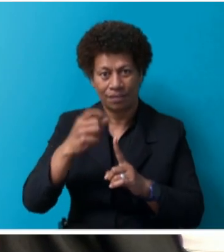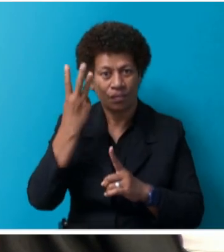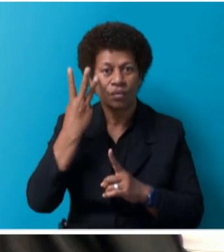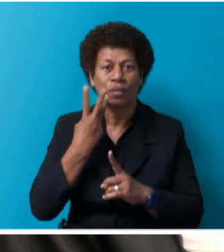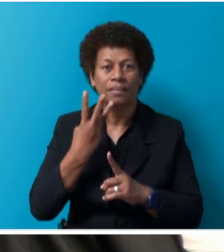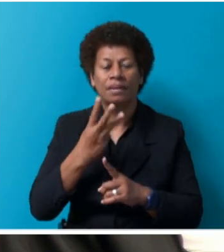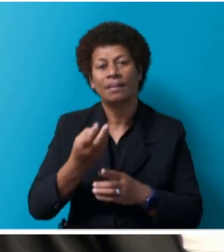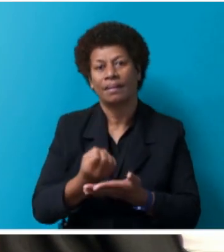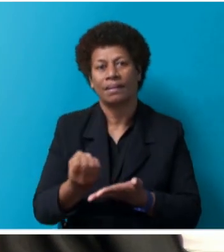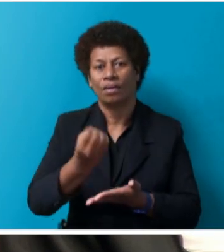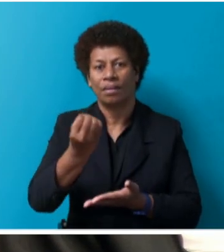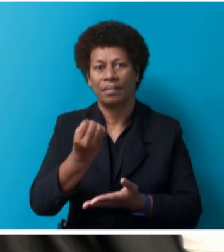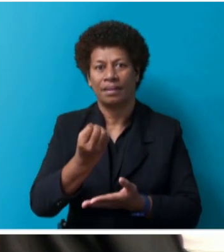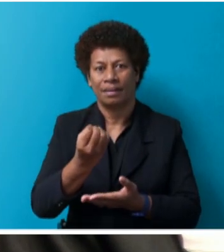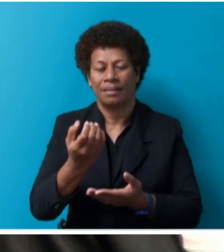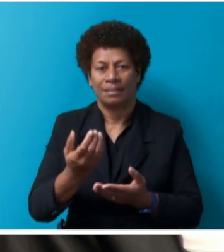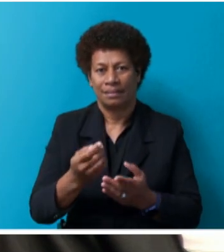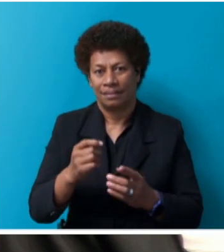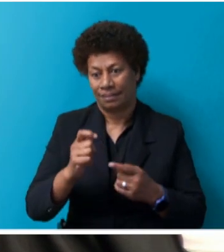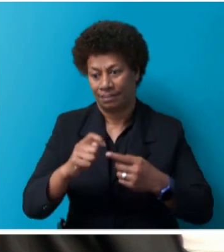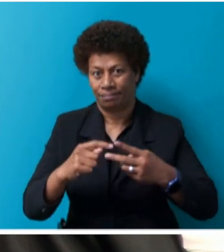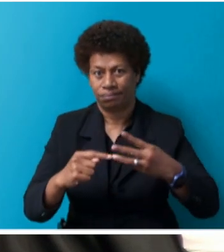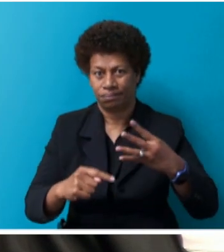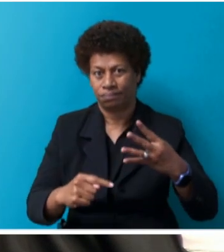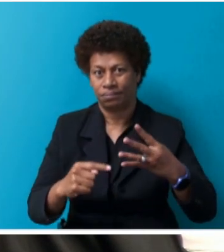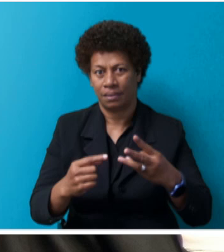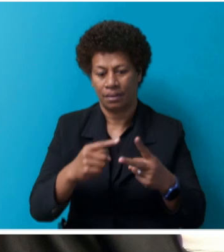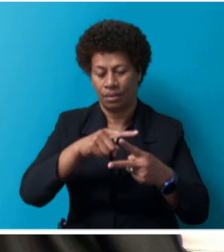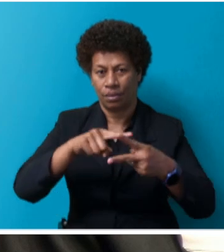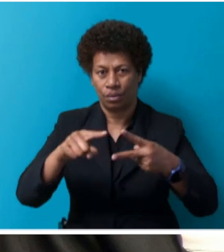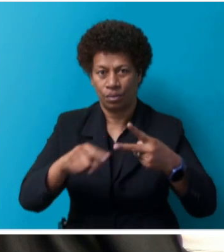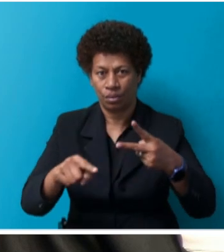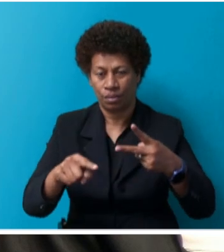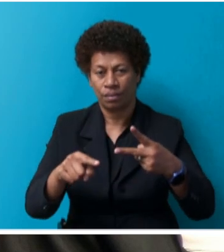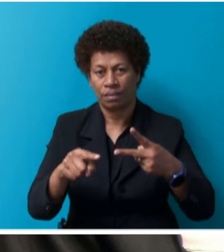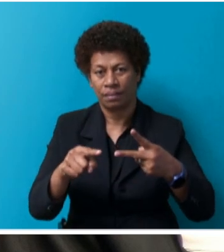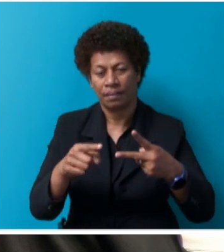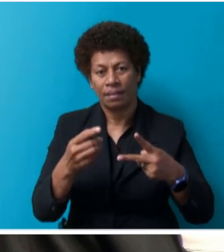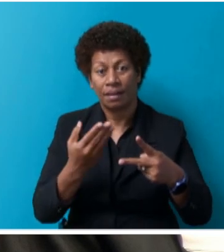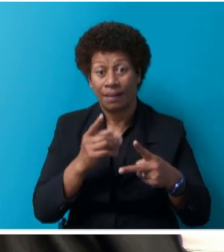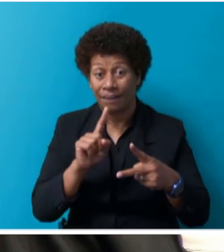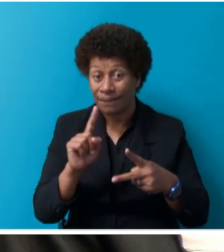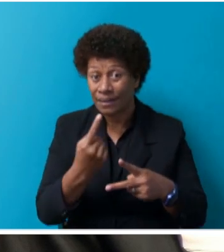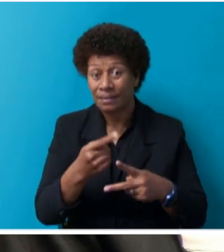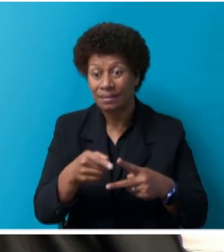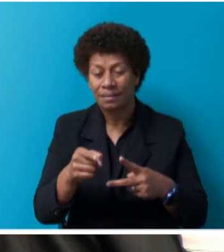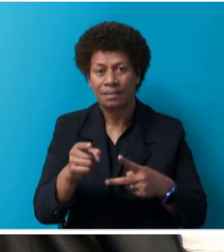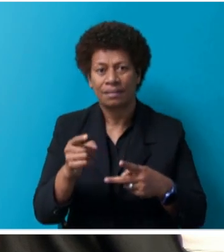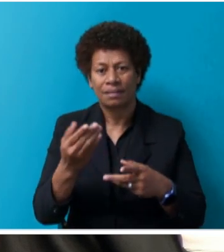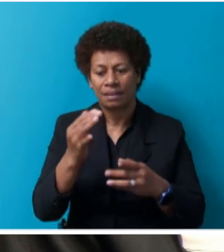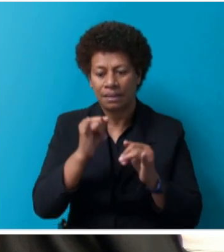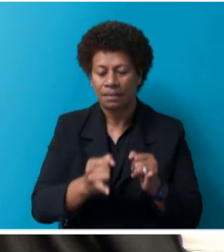empowerment, delivering tangible outcomes through a twofold approach. Mr. Speaker, first, it emphasizes on individual